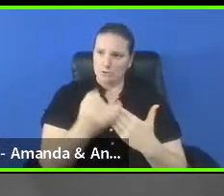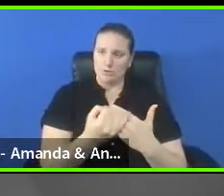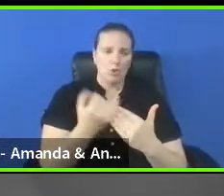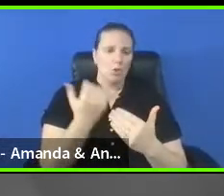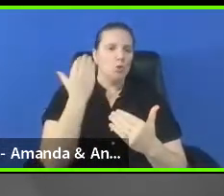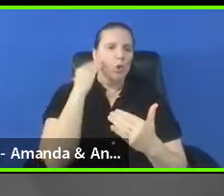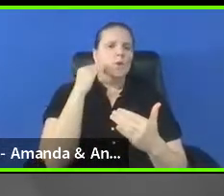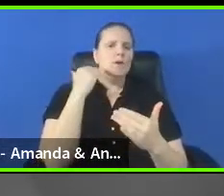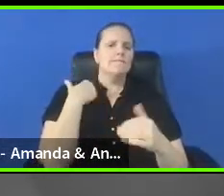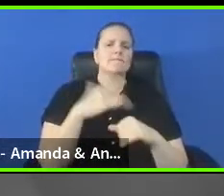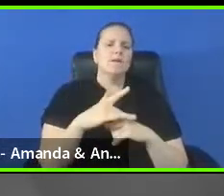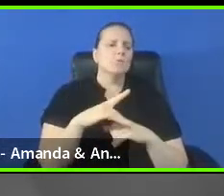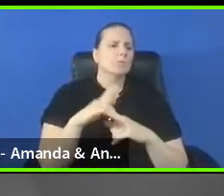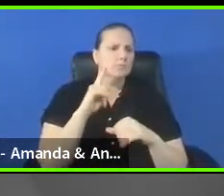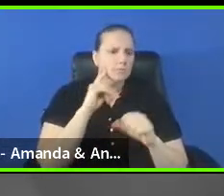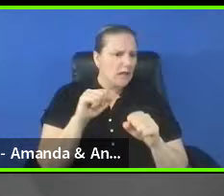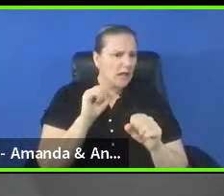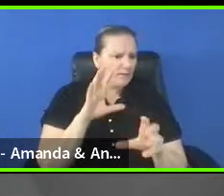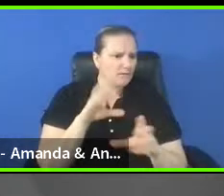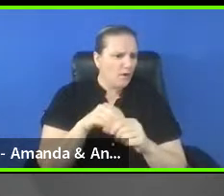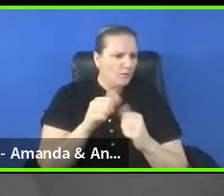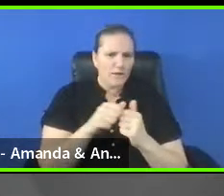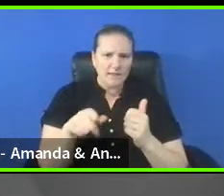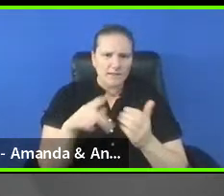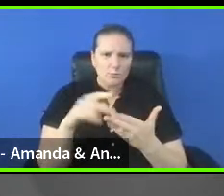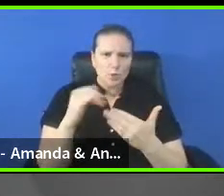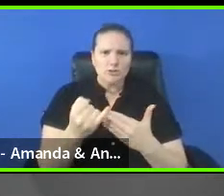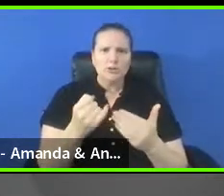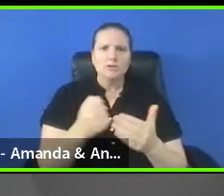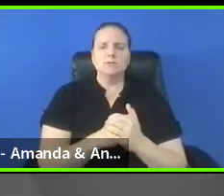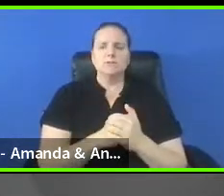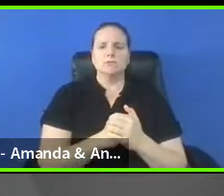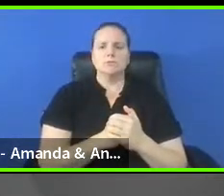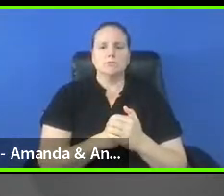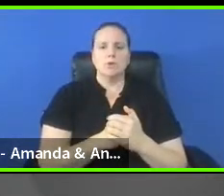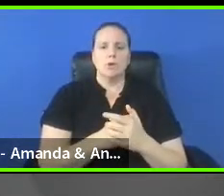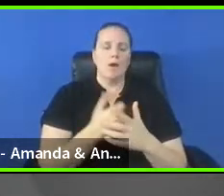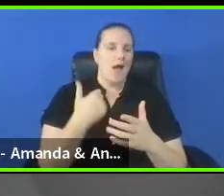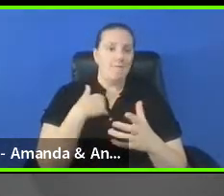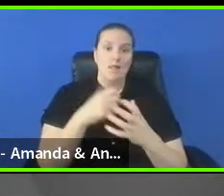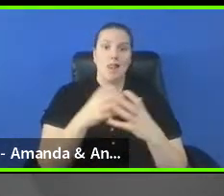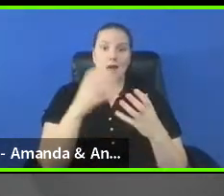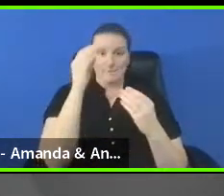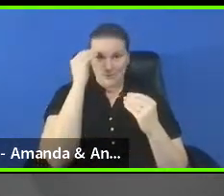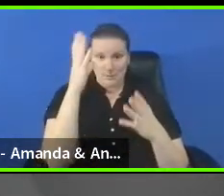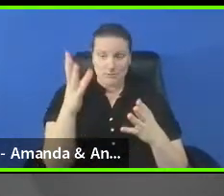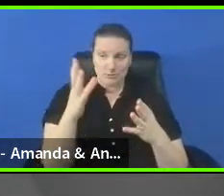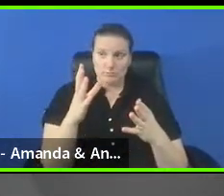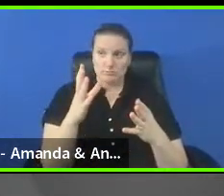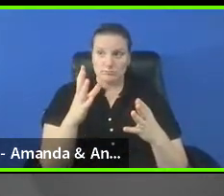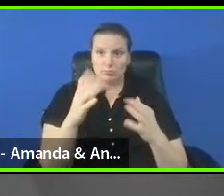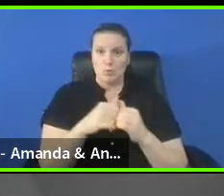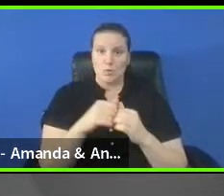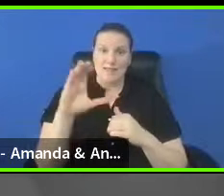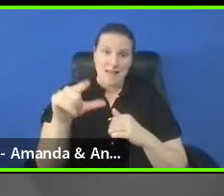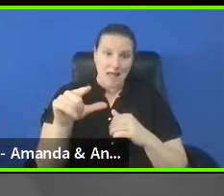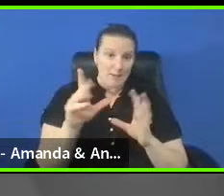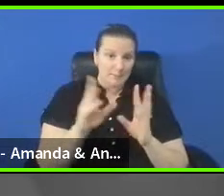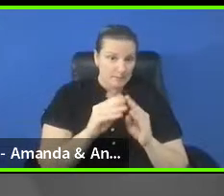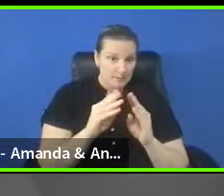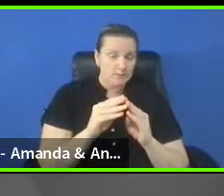was room for them to engage the project. And so giving them a lot of information around CAG